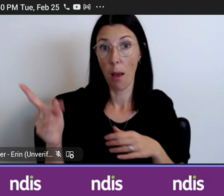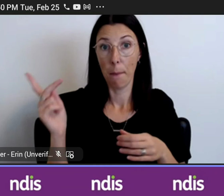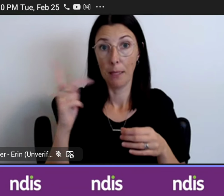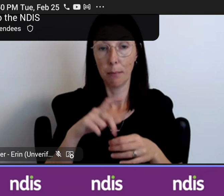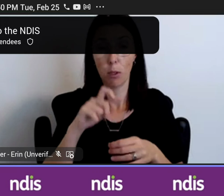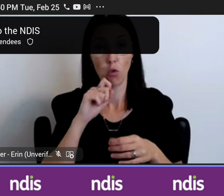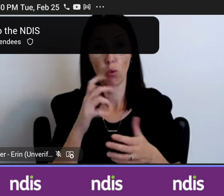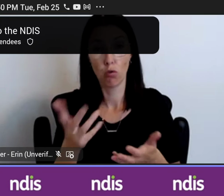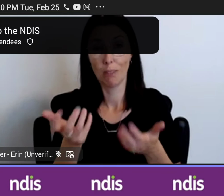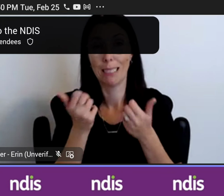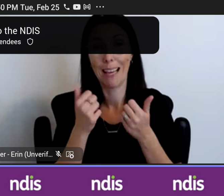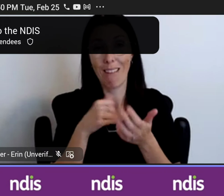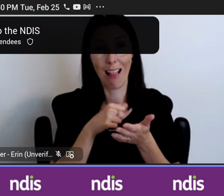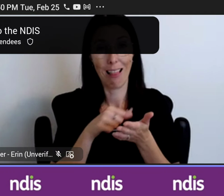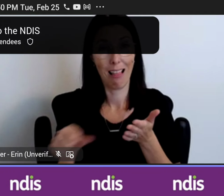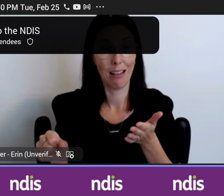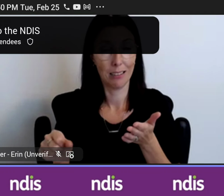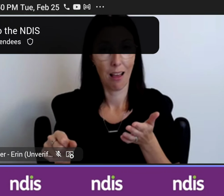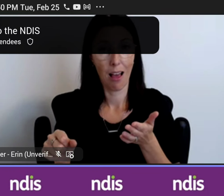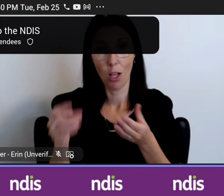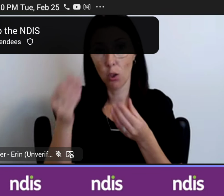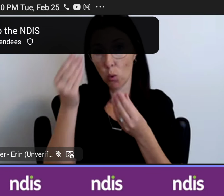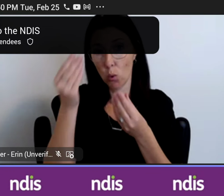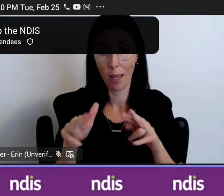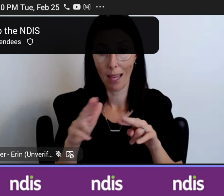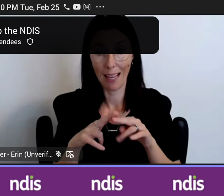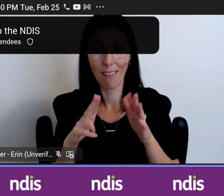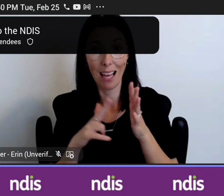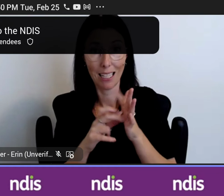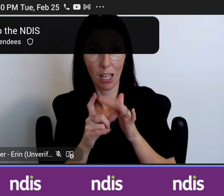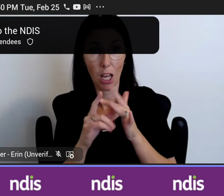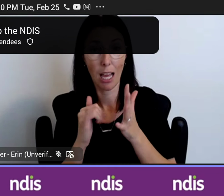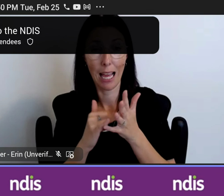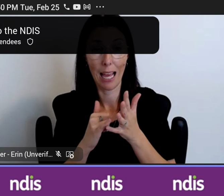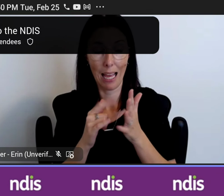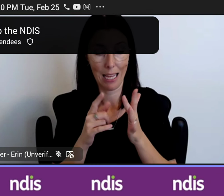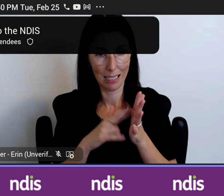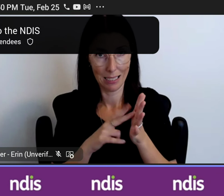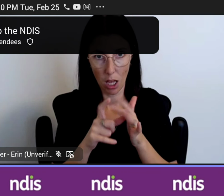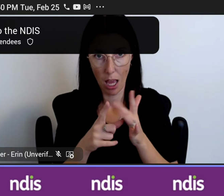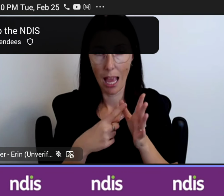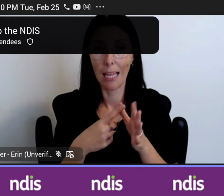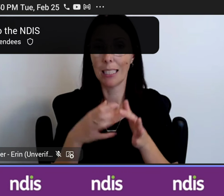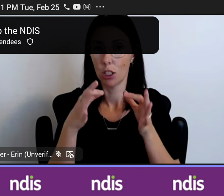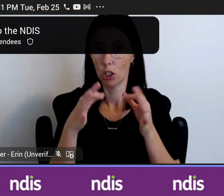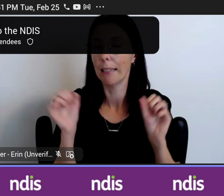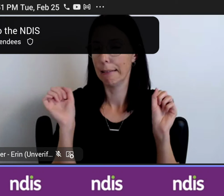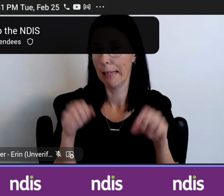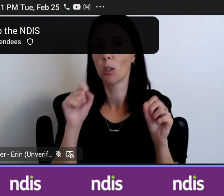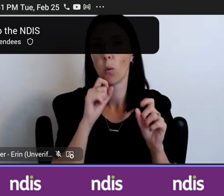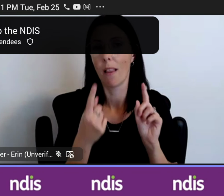letter advising if the NDIA has decided to vary their notice of impairments. So if